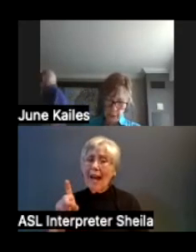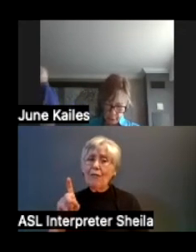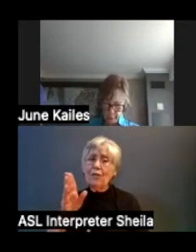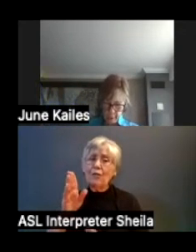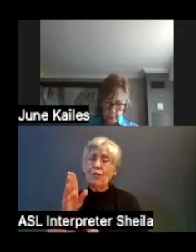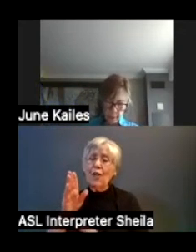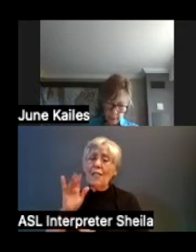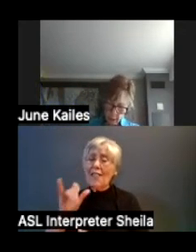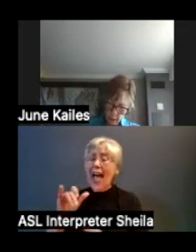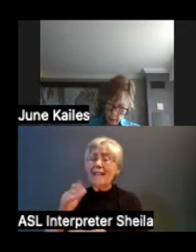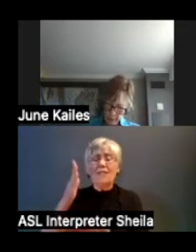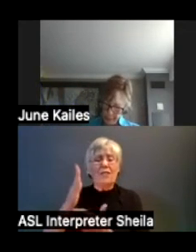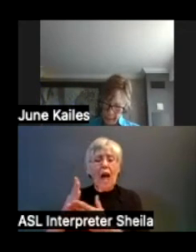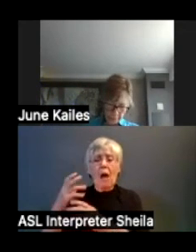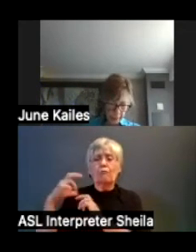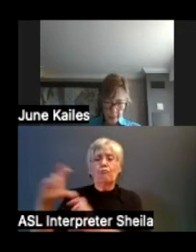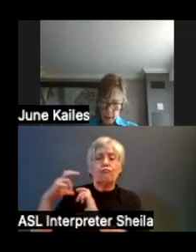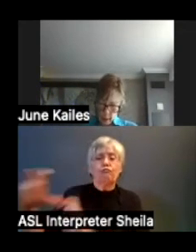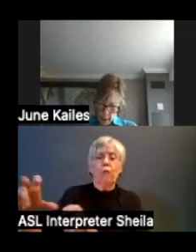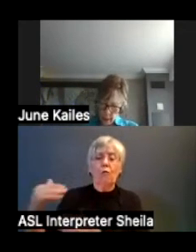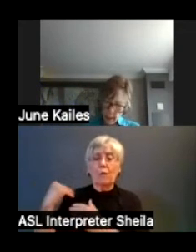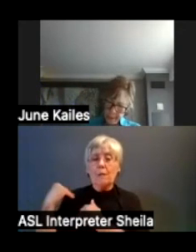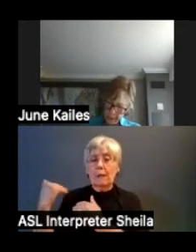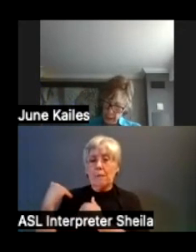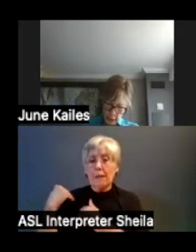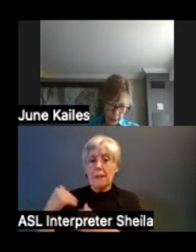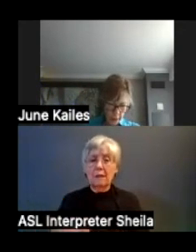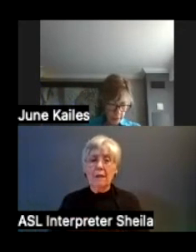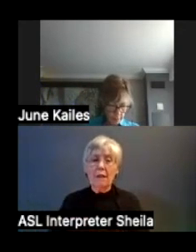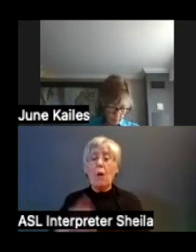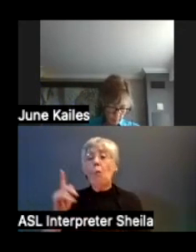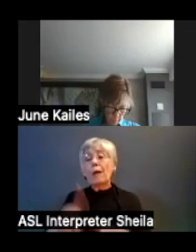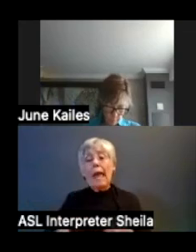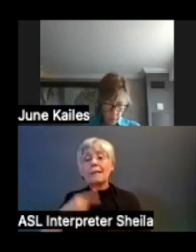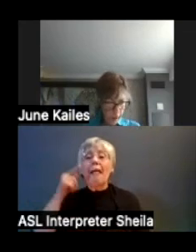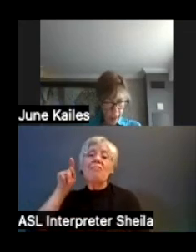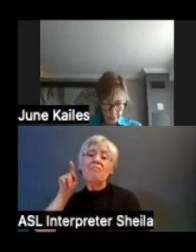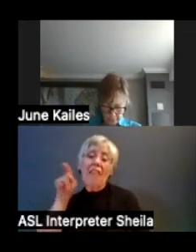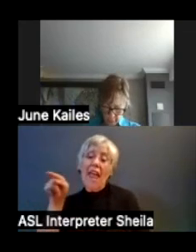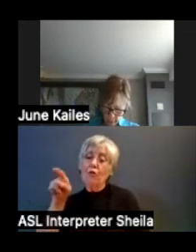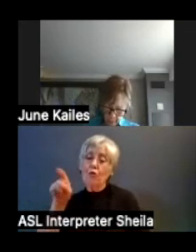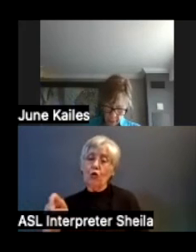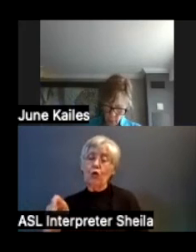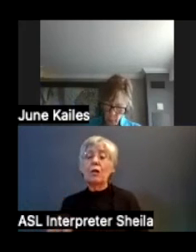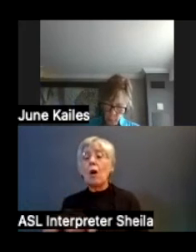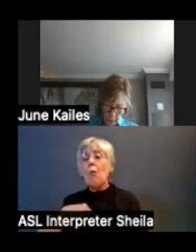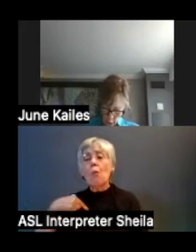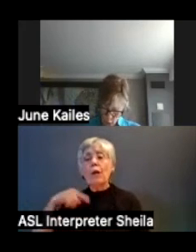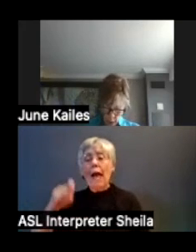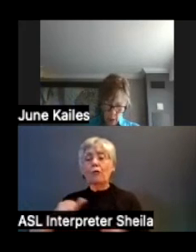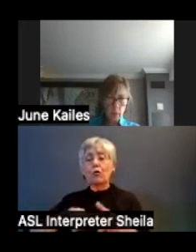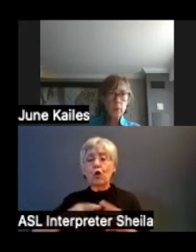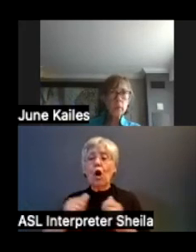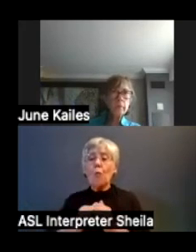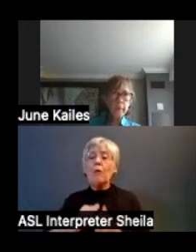responsibility shifting. We can't say they should. We've got to start with we all